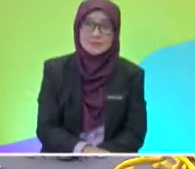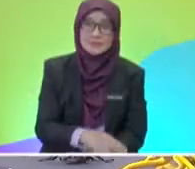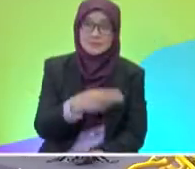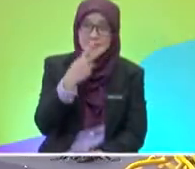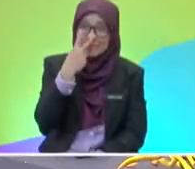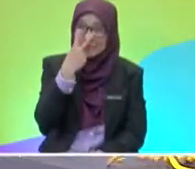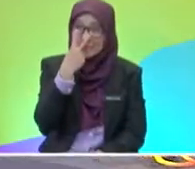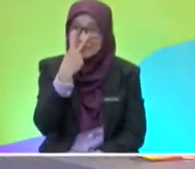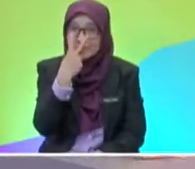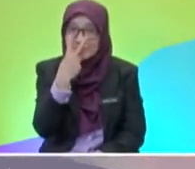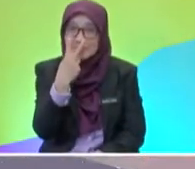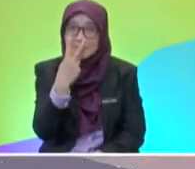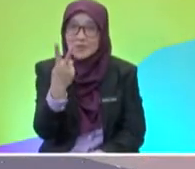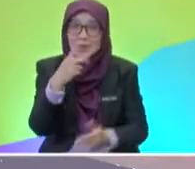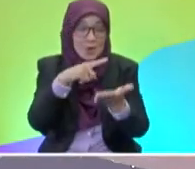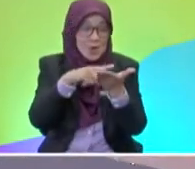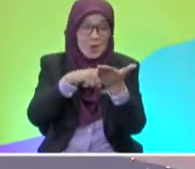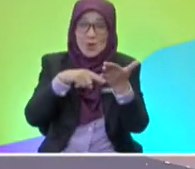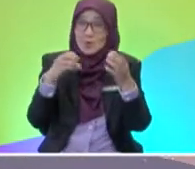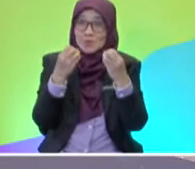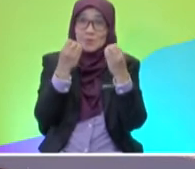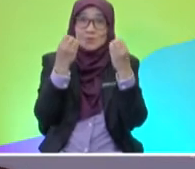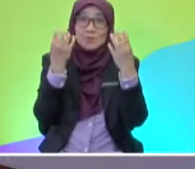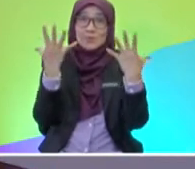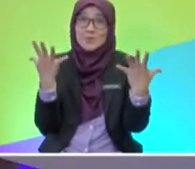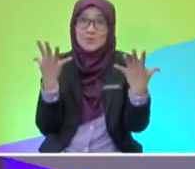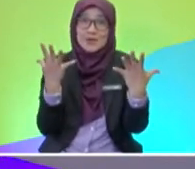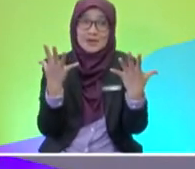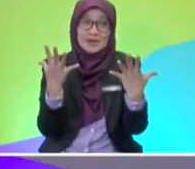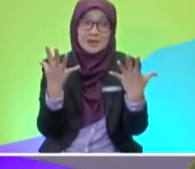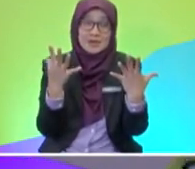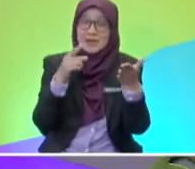I'm in this jungle. So, ooh, so many interesting things to see.